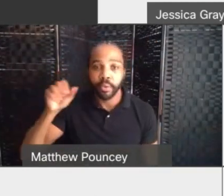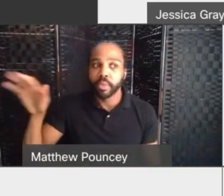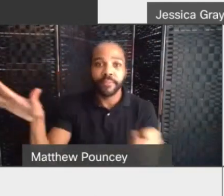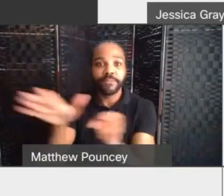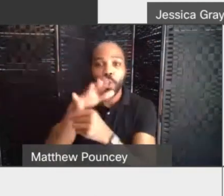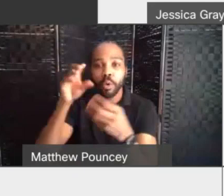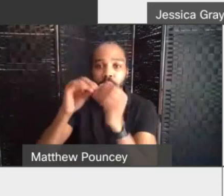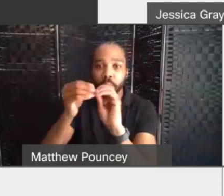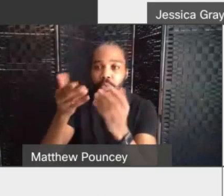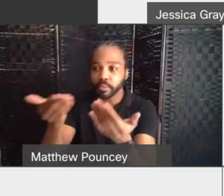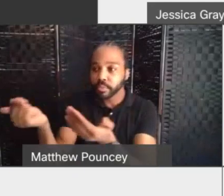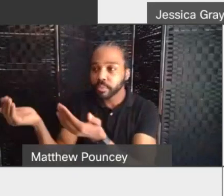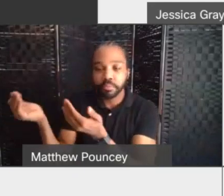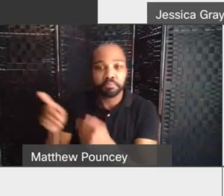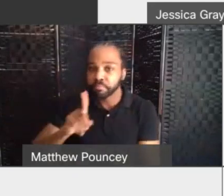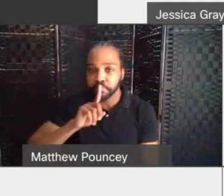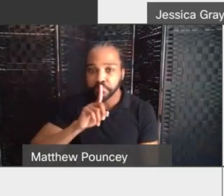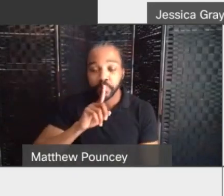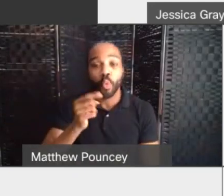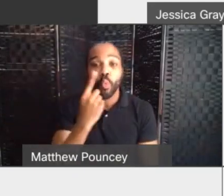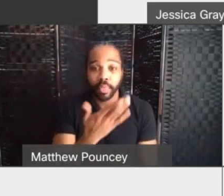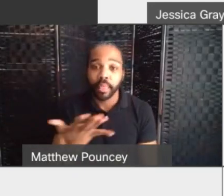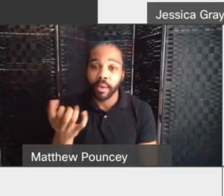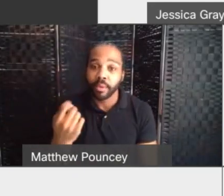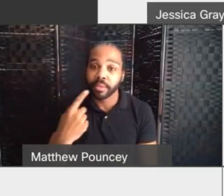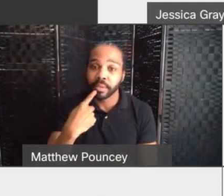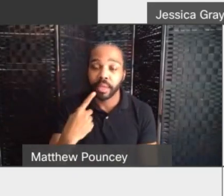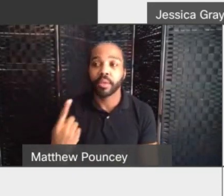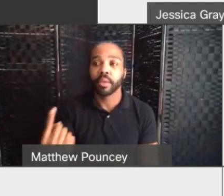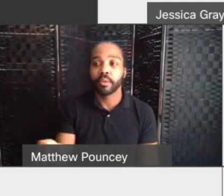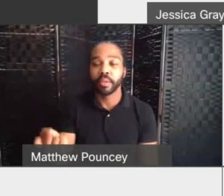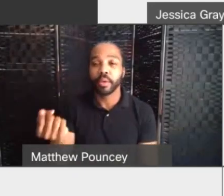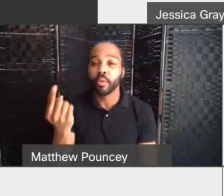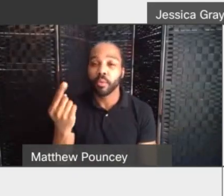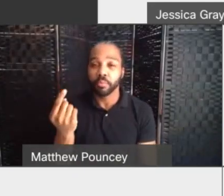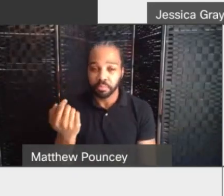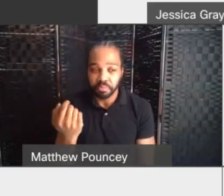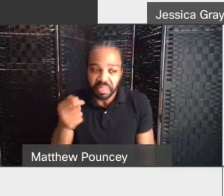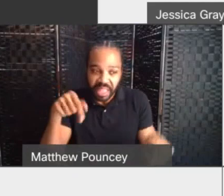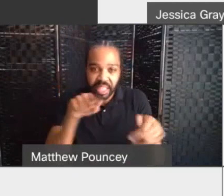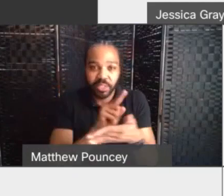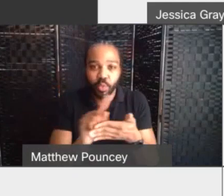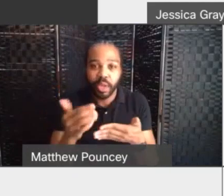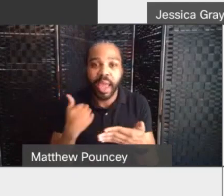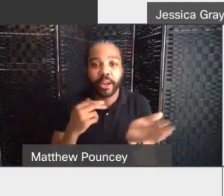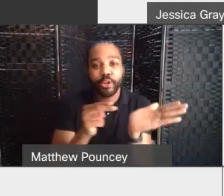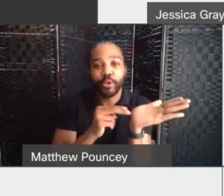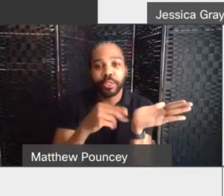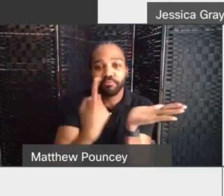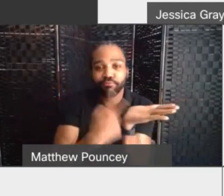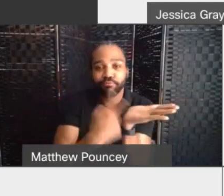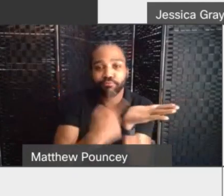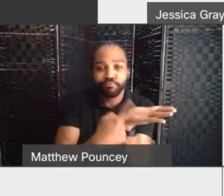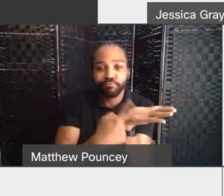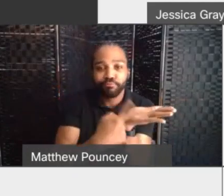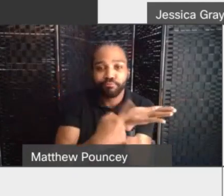numbers. One thing I would like to say, there was a nursing roundtable this week at which they discussed